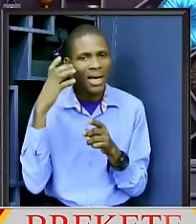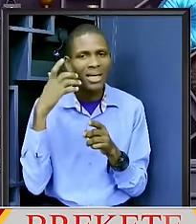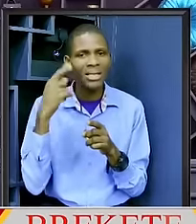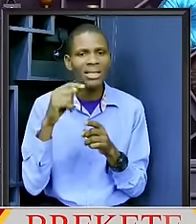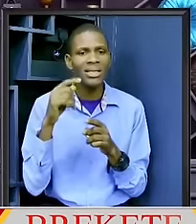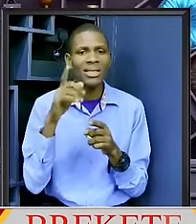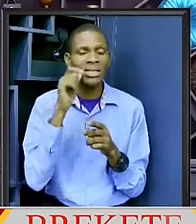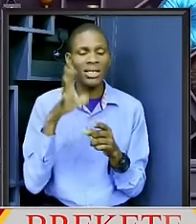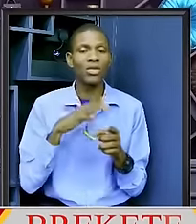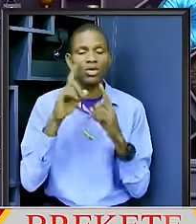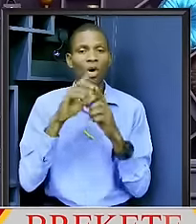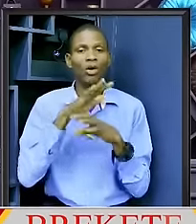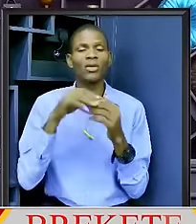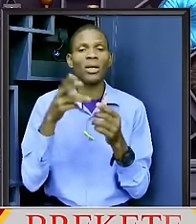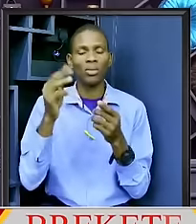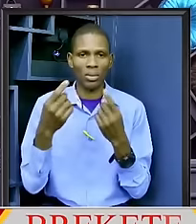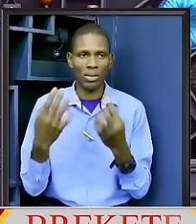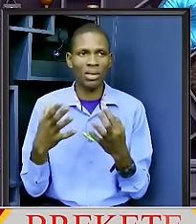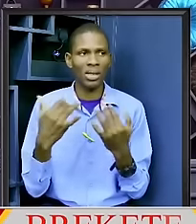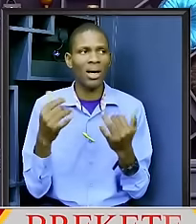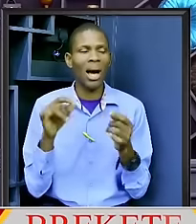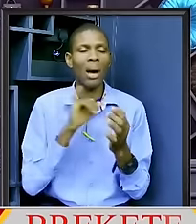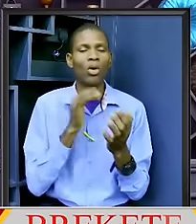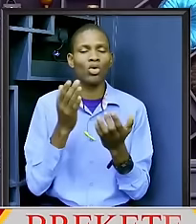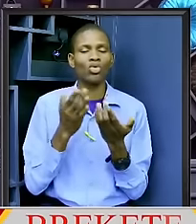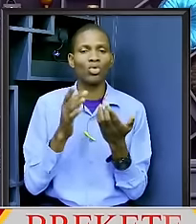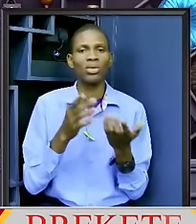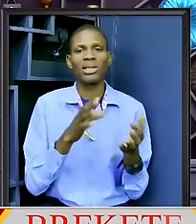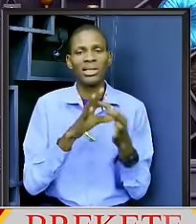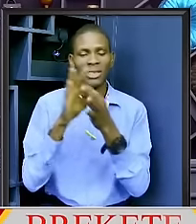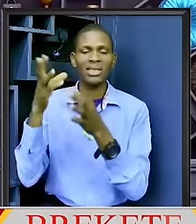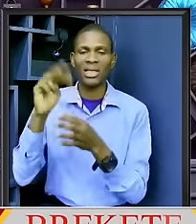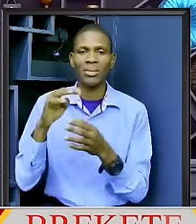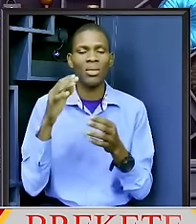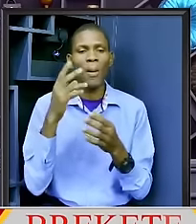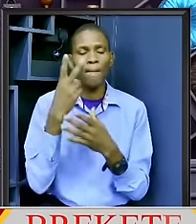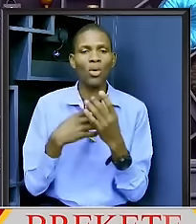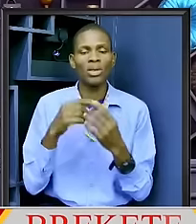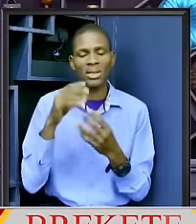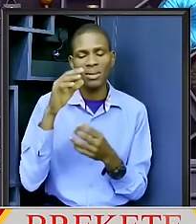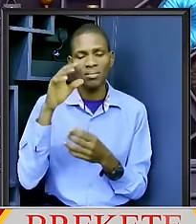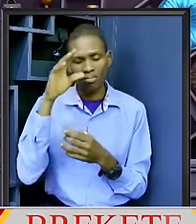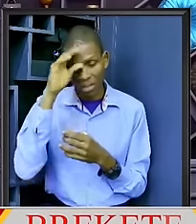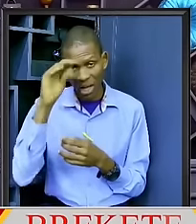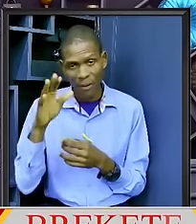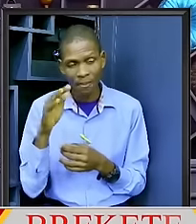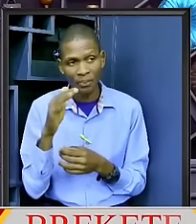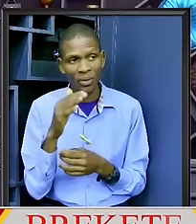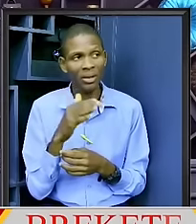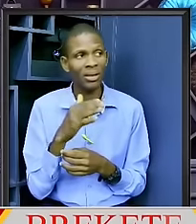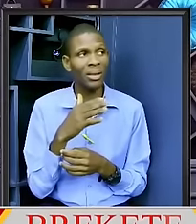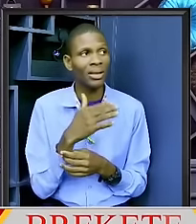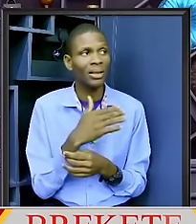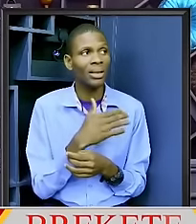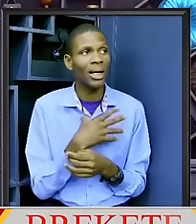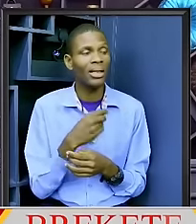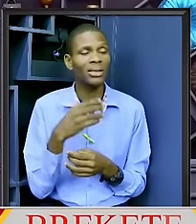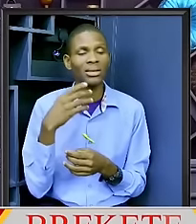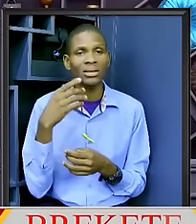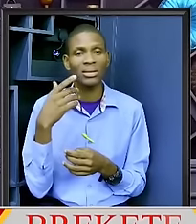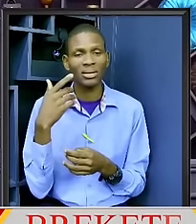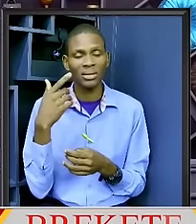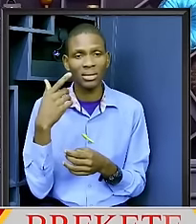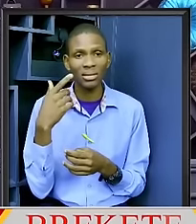of them, they hear now. I beg, are they release them now? Both the man, the used woman